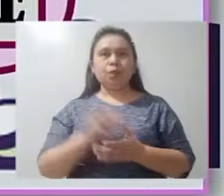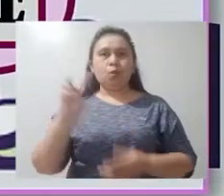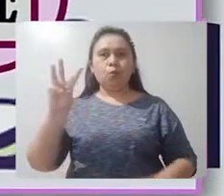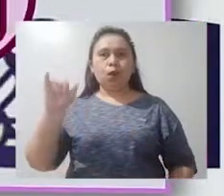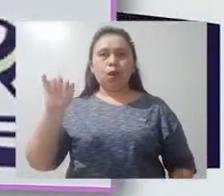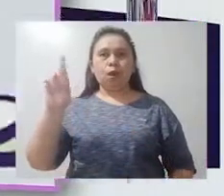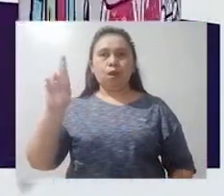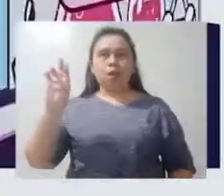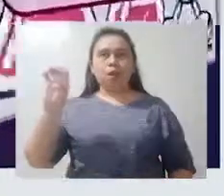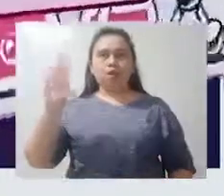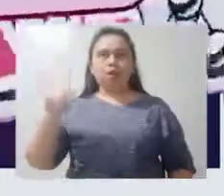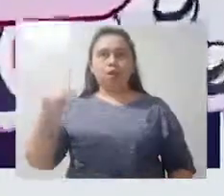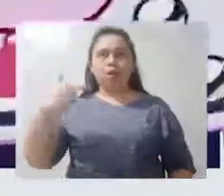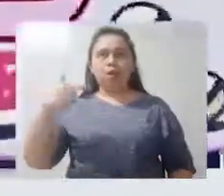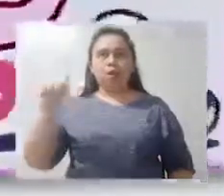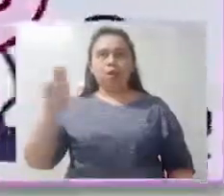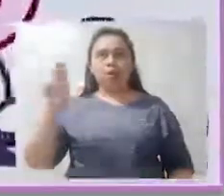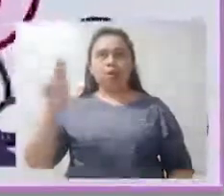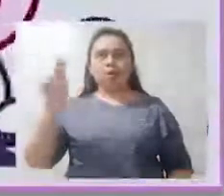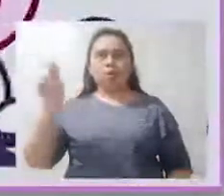wire gauze,